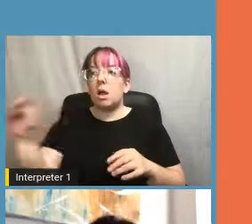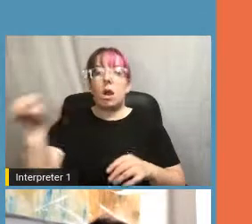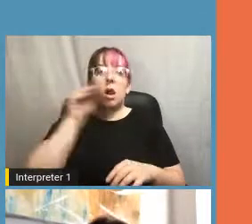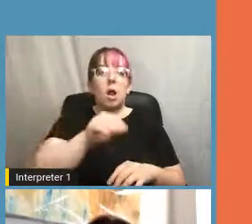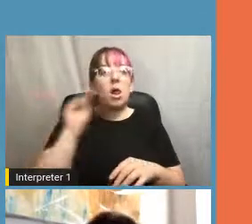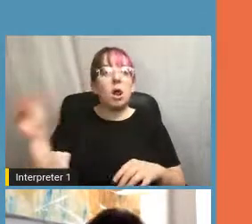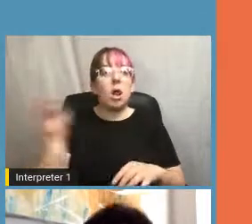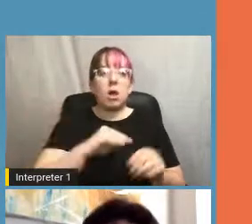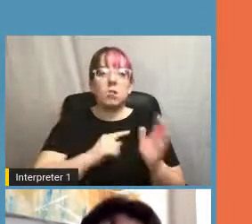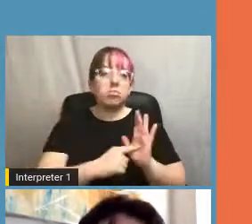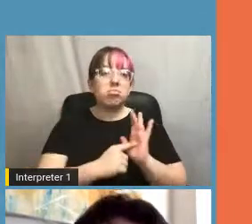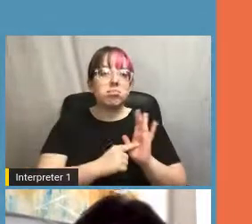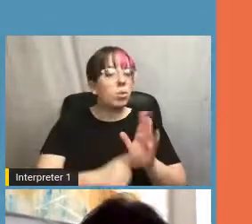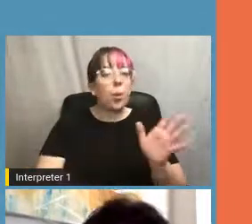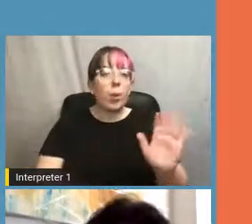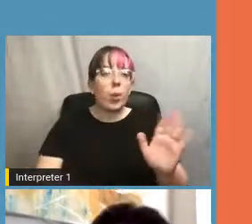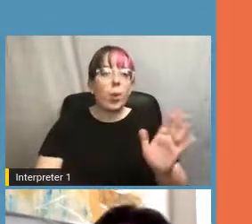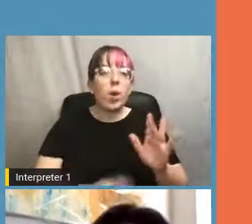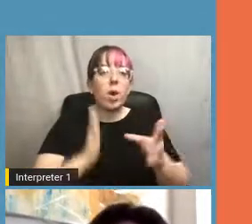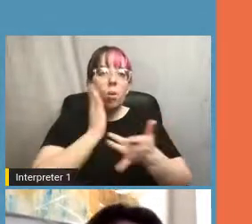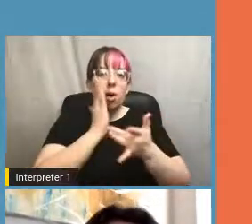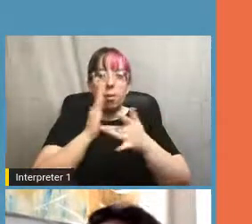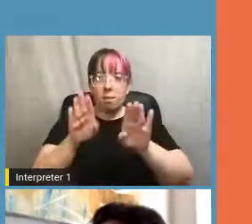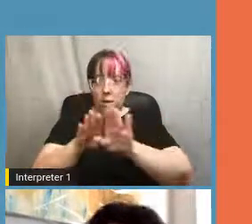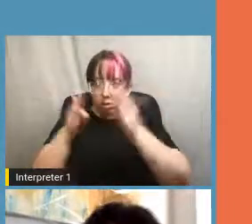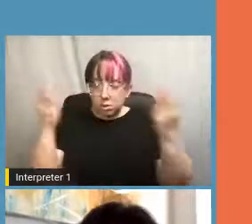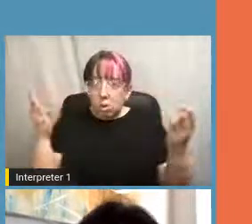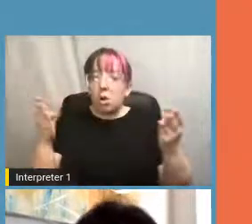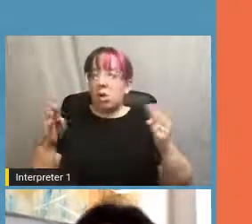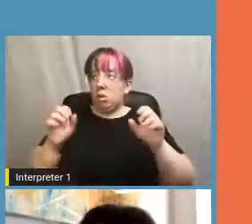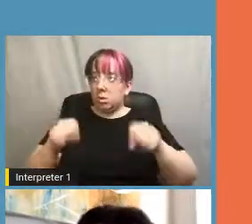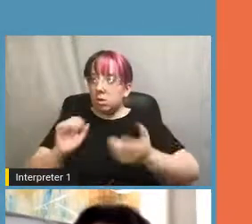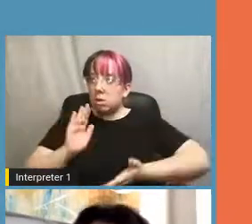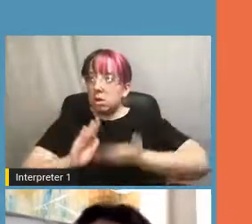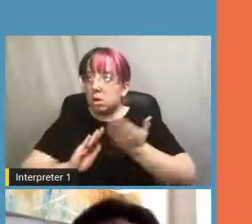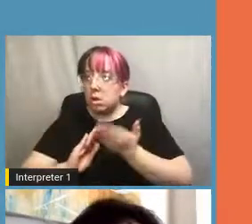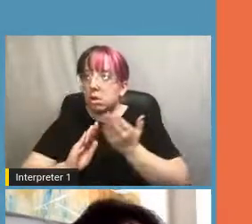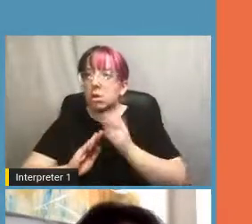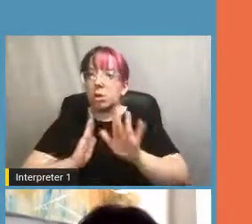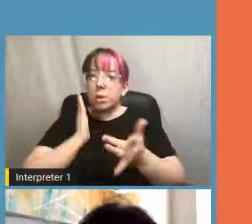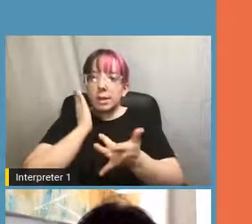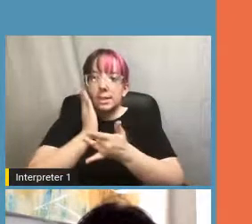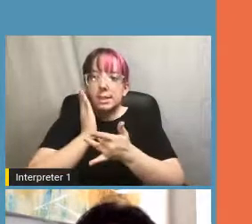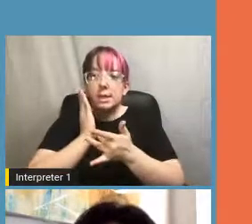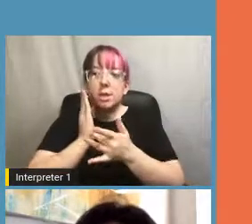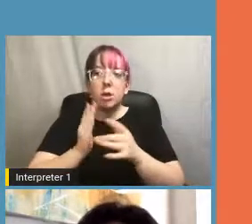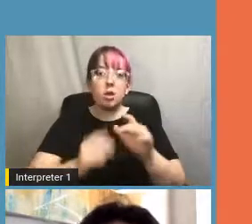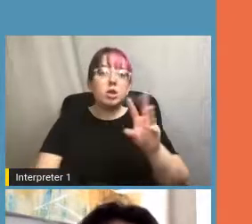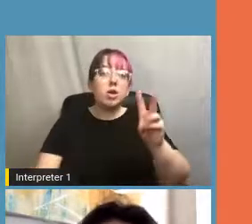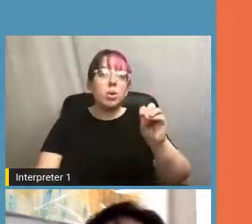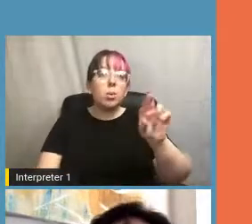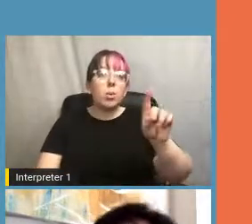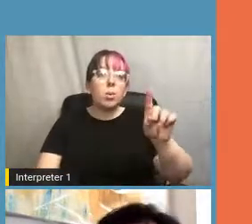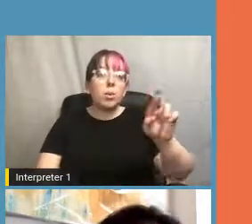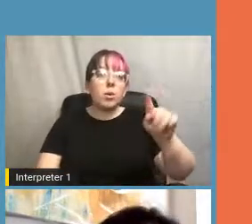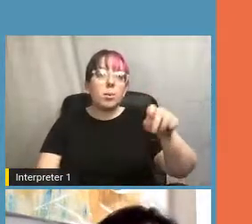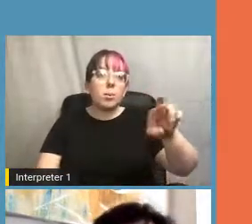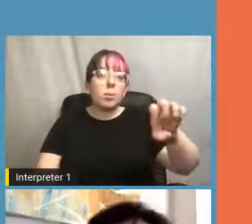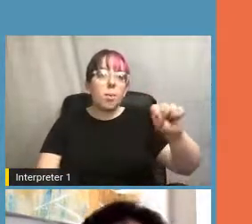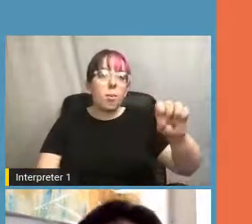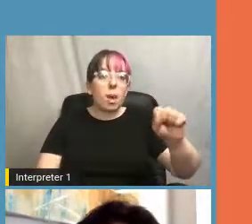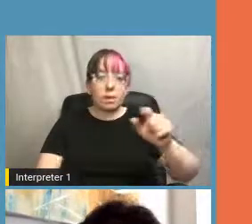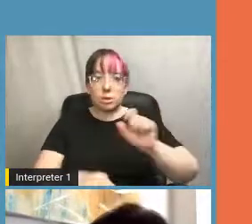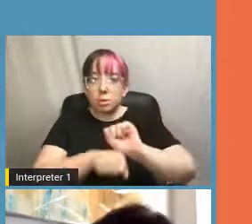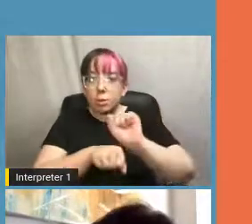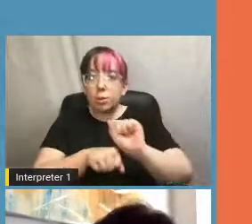This is just making sure that your web page opens, that your technology, your say WordPress is working properly, that it has the